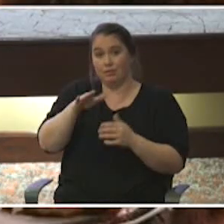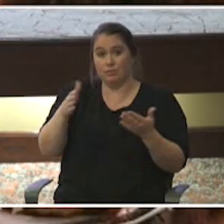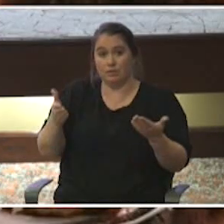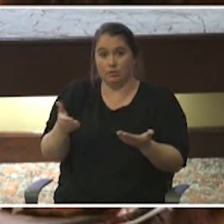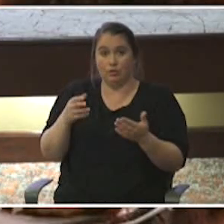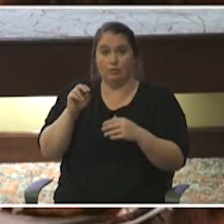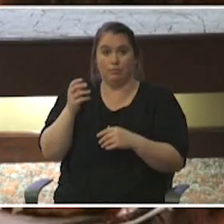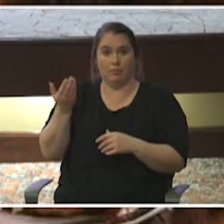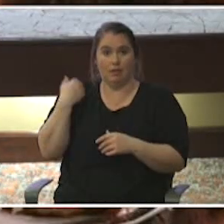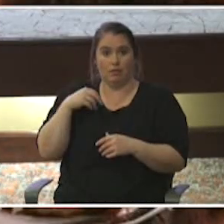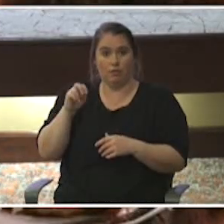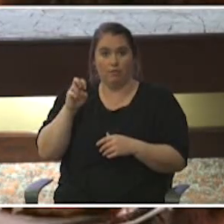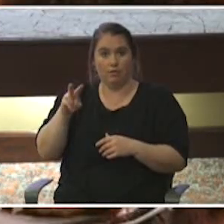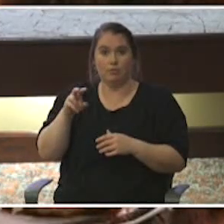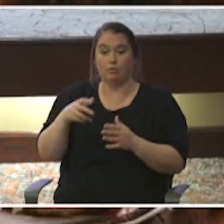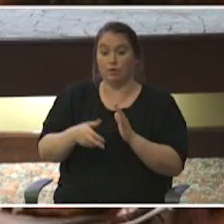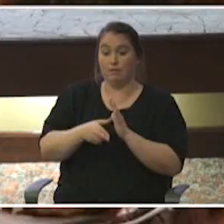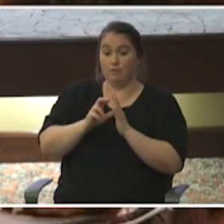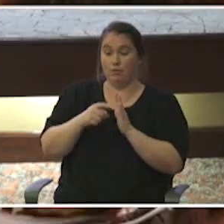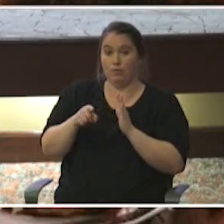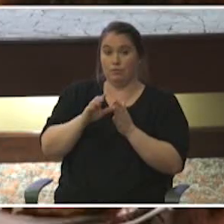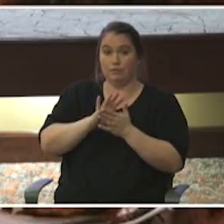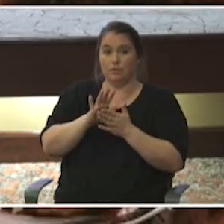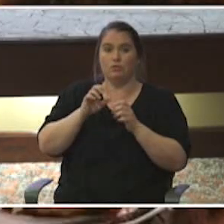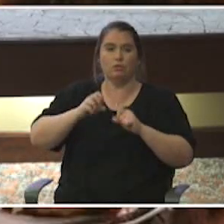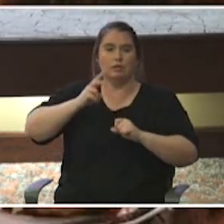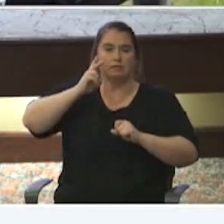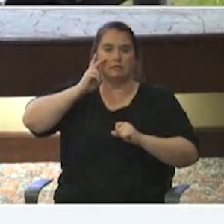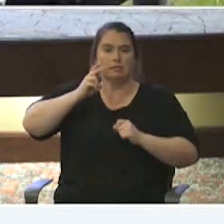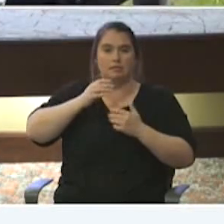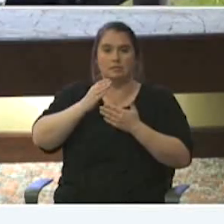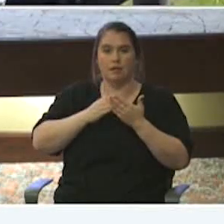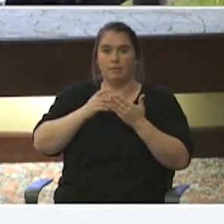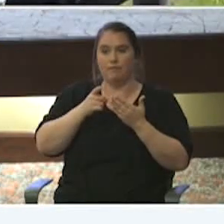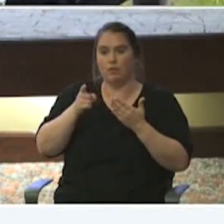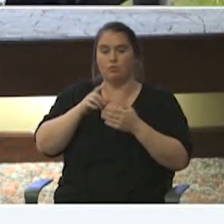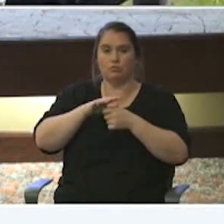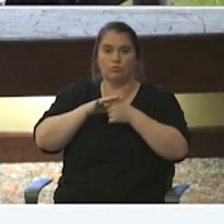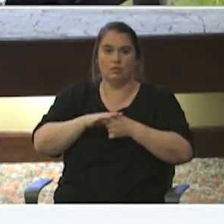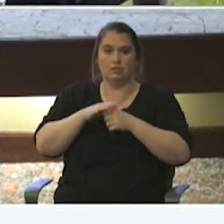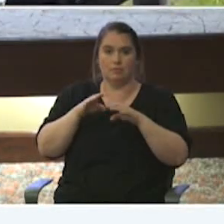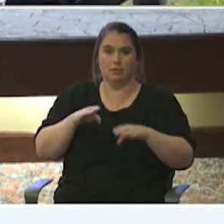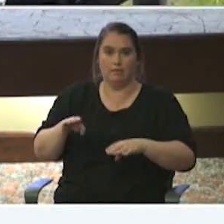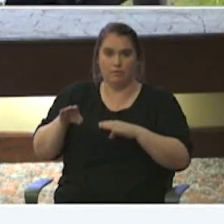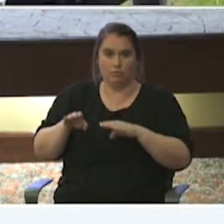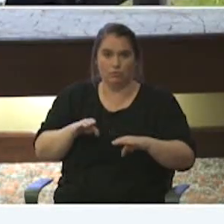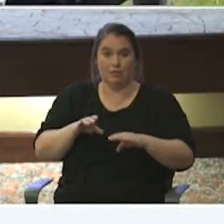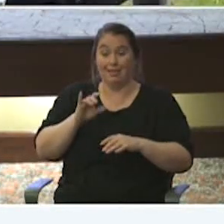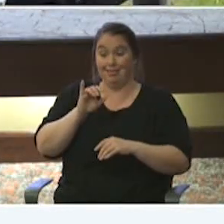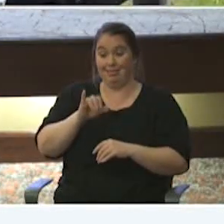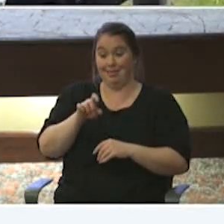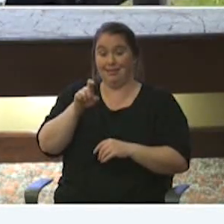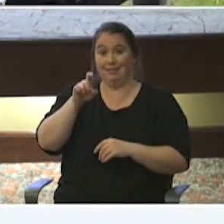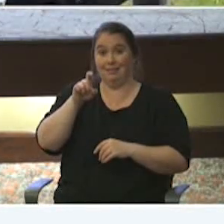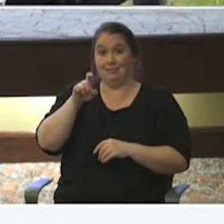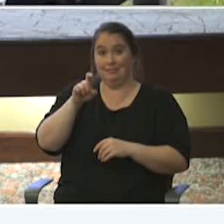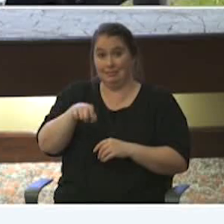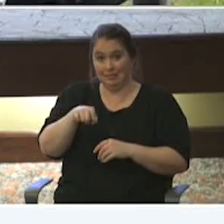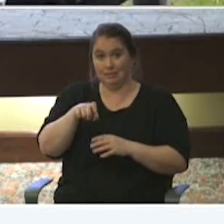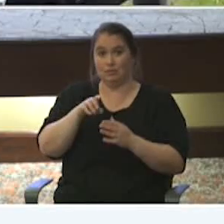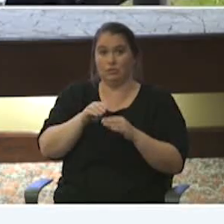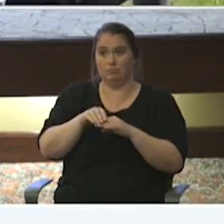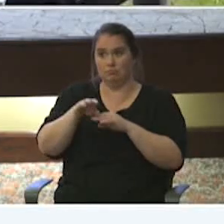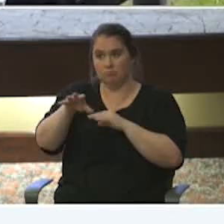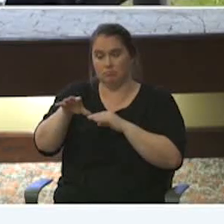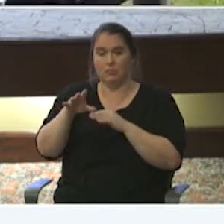can, a review of those videos, you can really see some of those stress behaviors. And that leads to public safety risks. So this is,